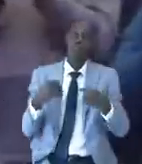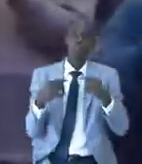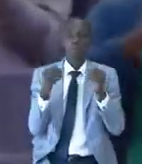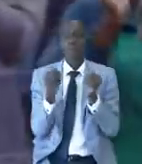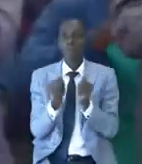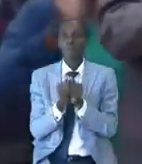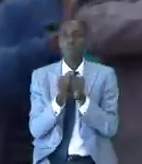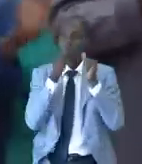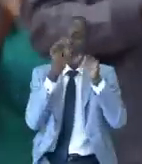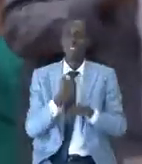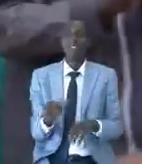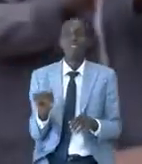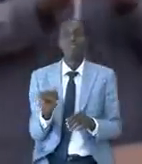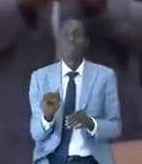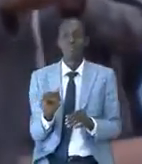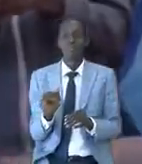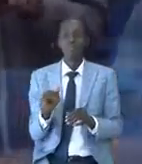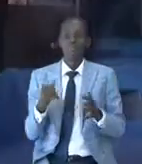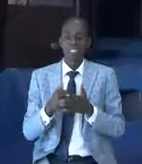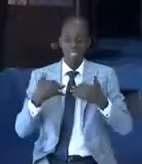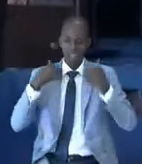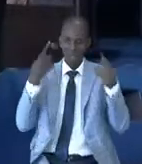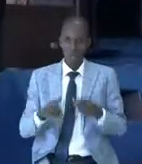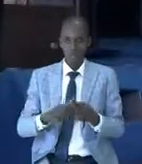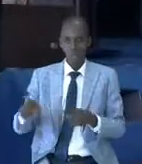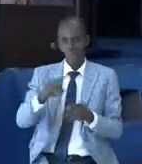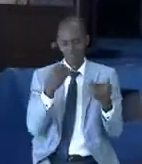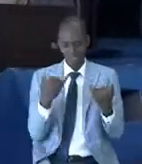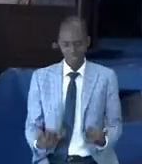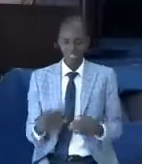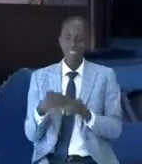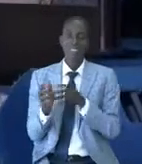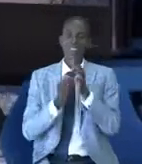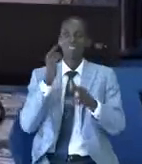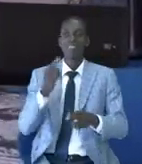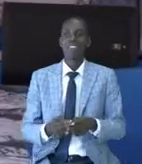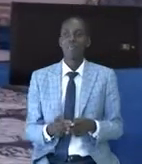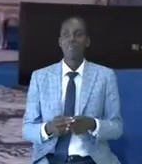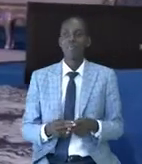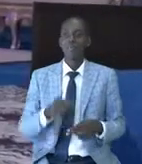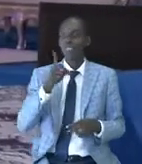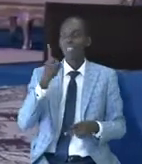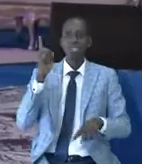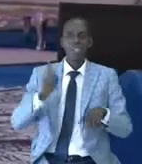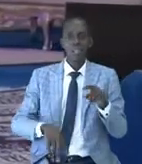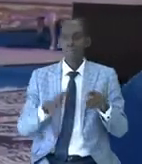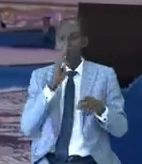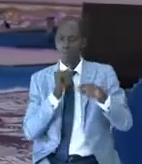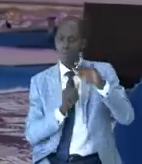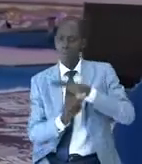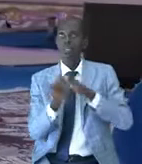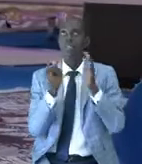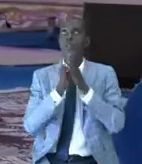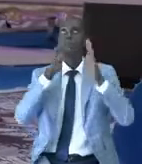come. It has happened to you already. You cannot be in that rain and